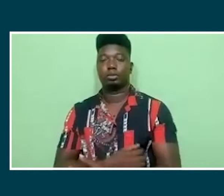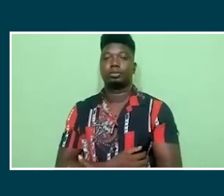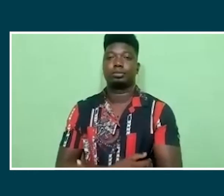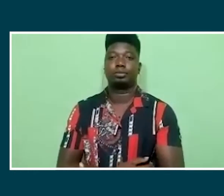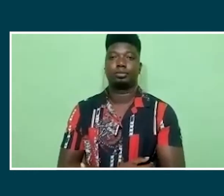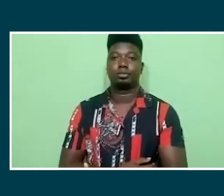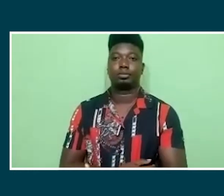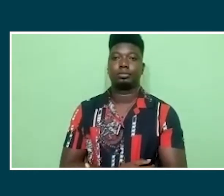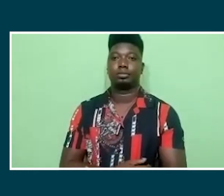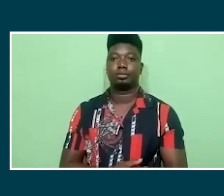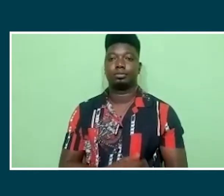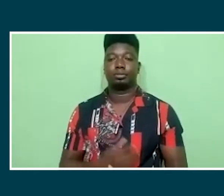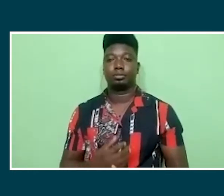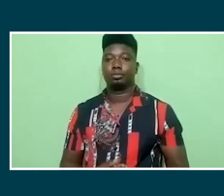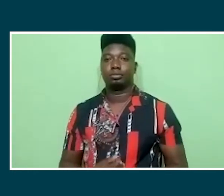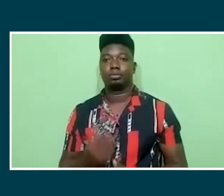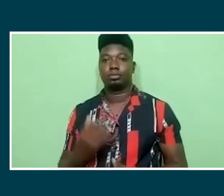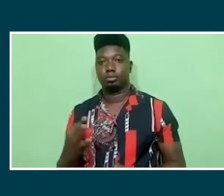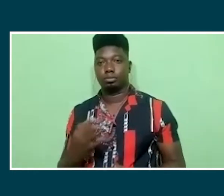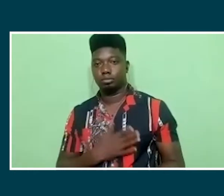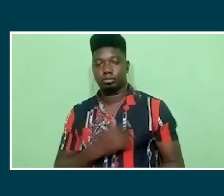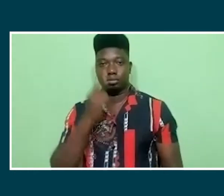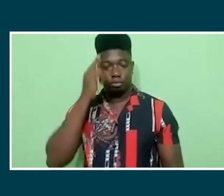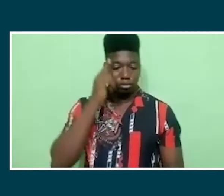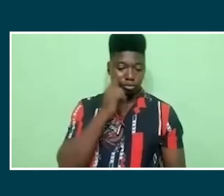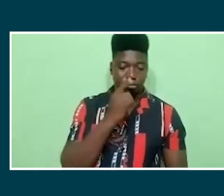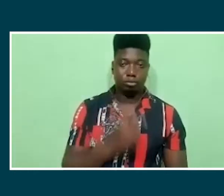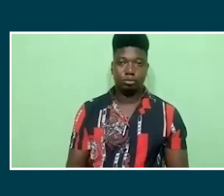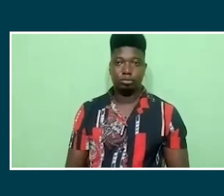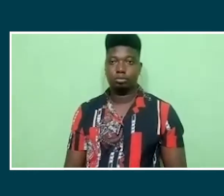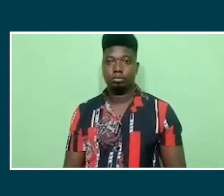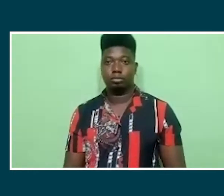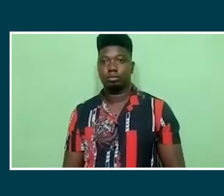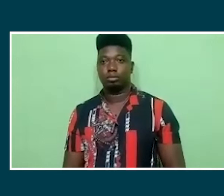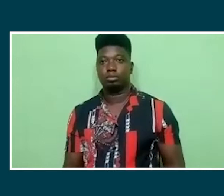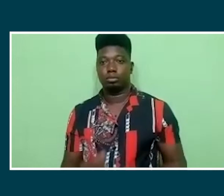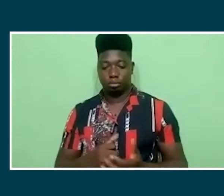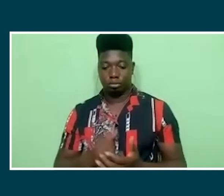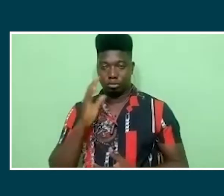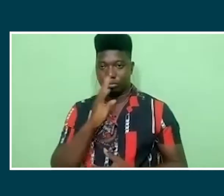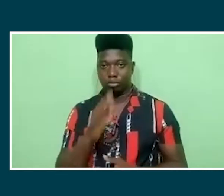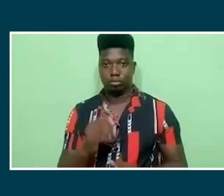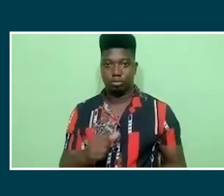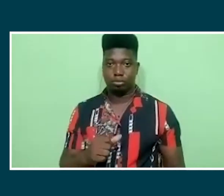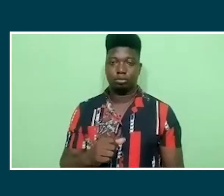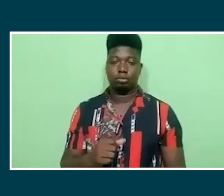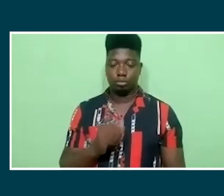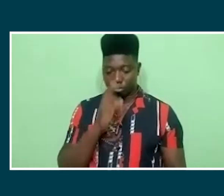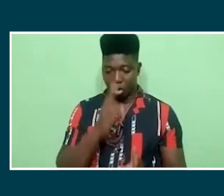masculinity and gender. And it's a really cool thing to watch and to get to be a part of when I can. Wow.